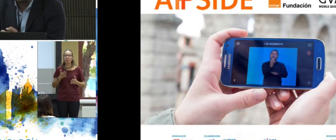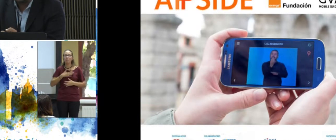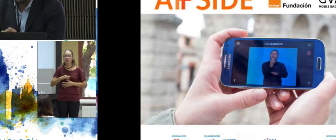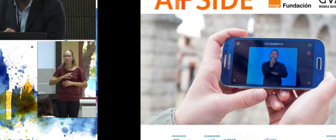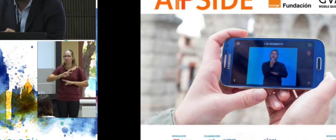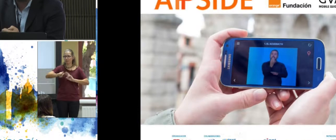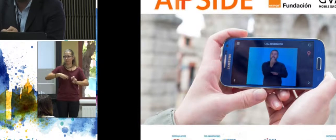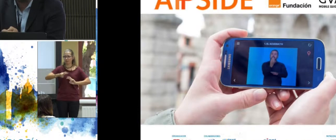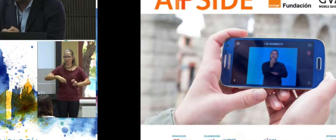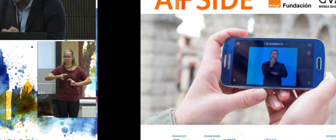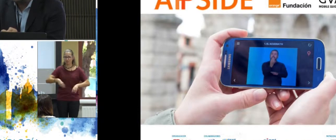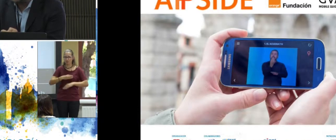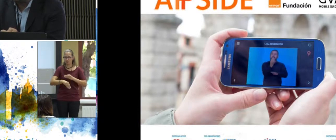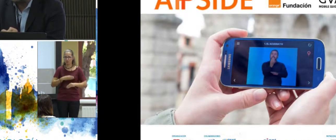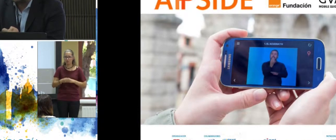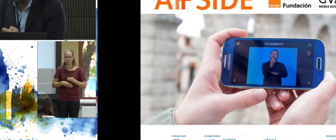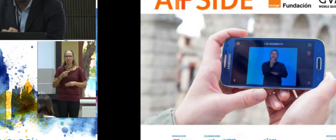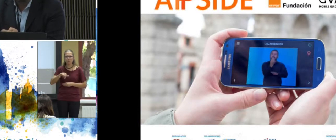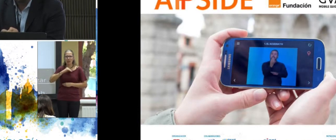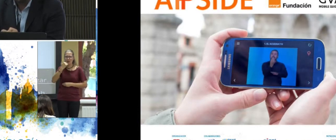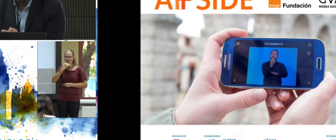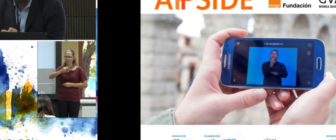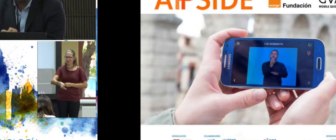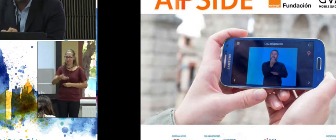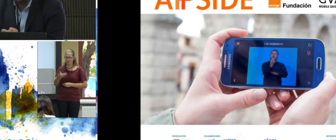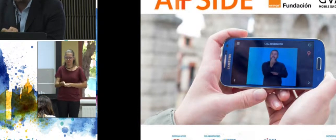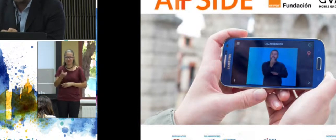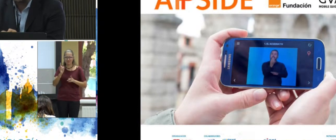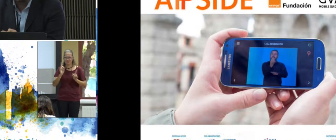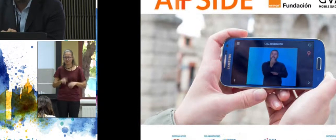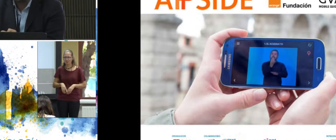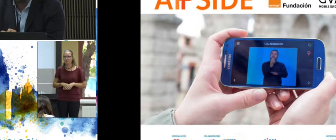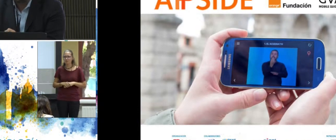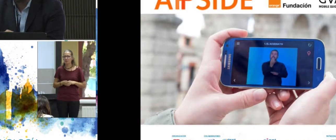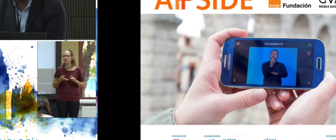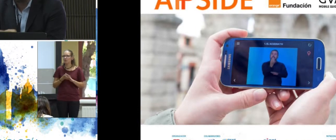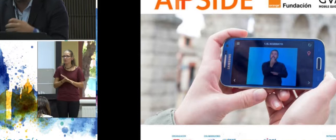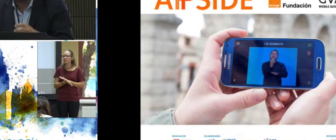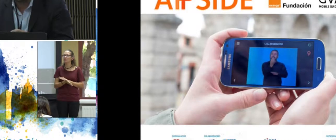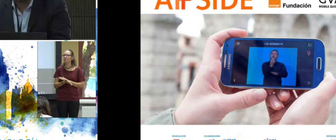we used, which is the possibility to reuse this app.